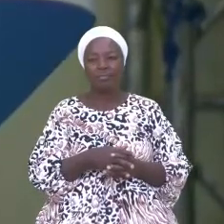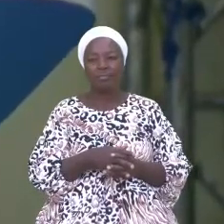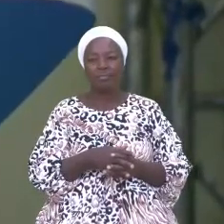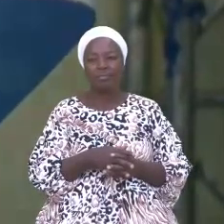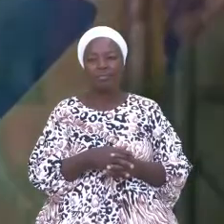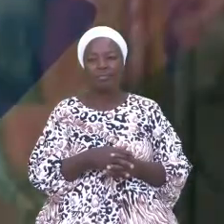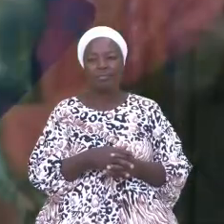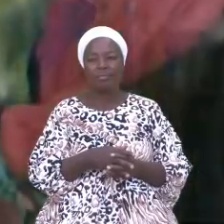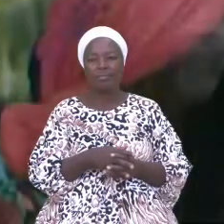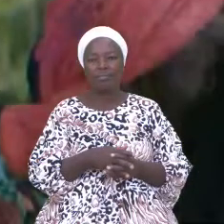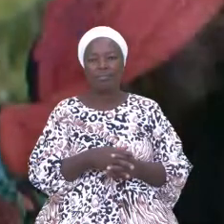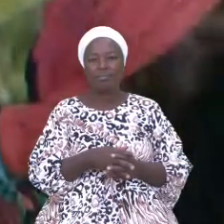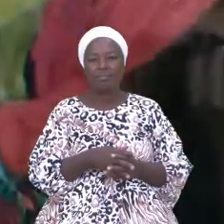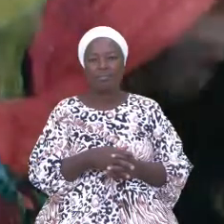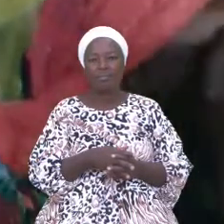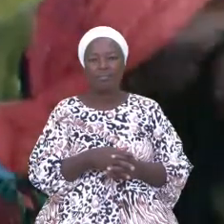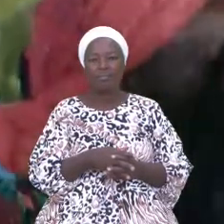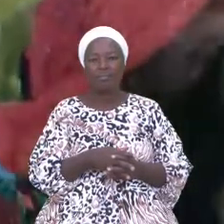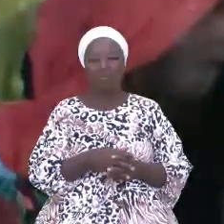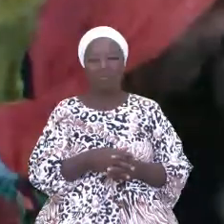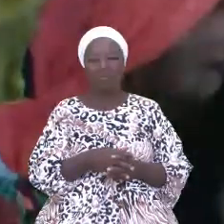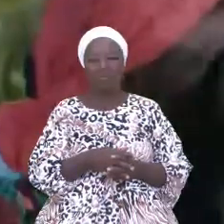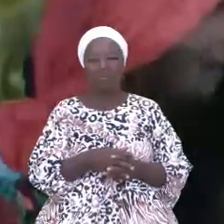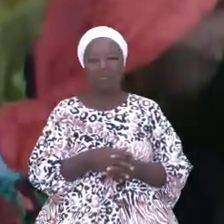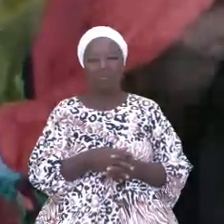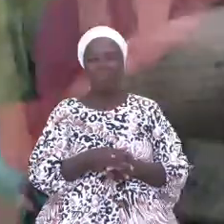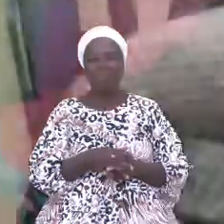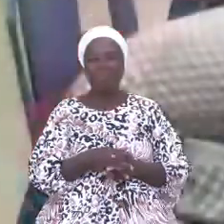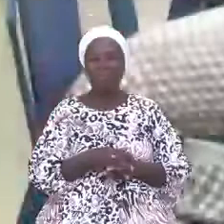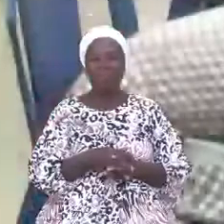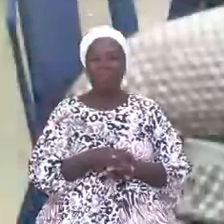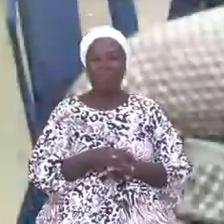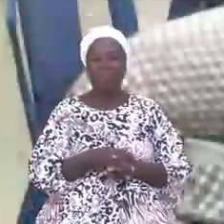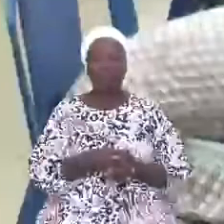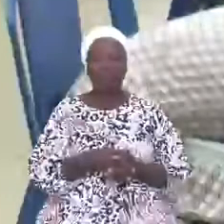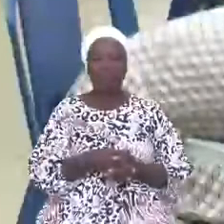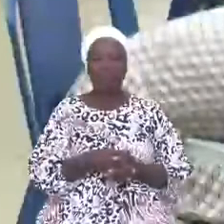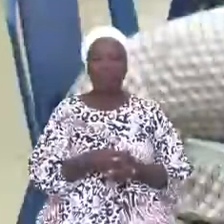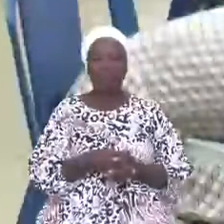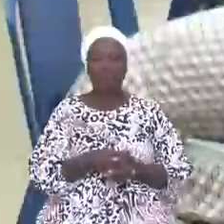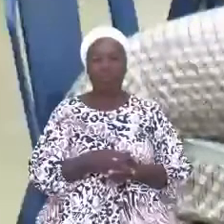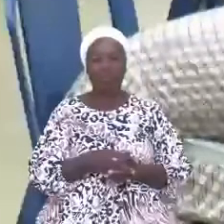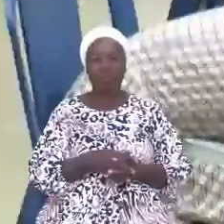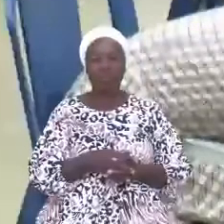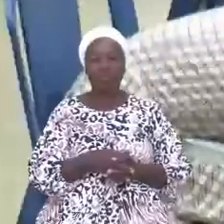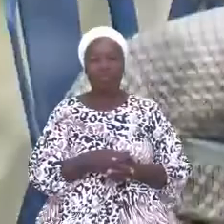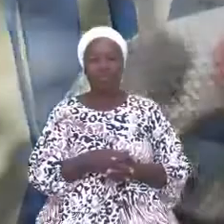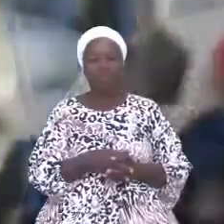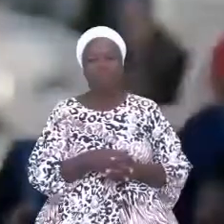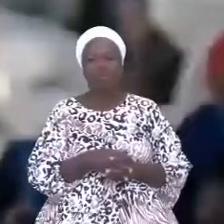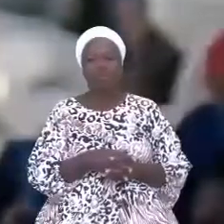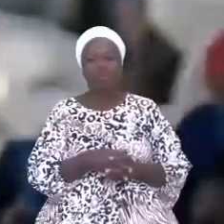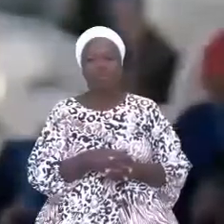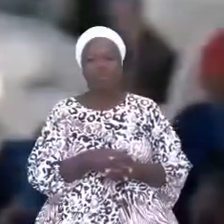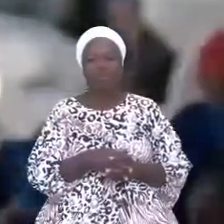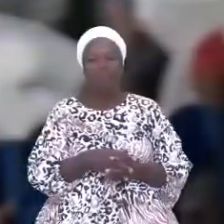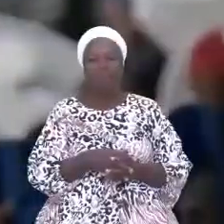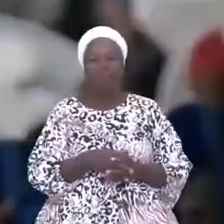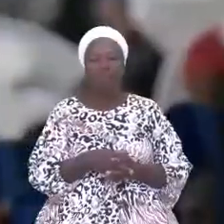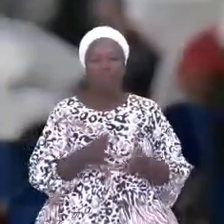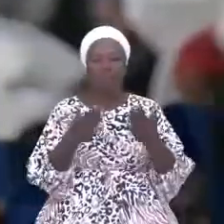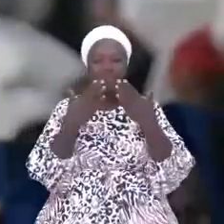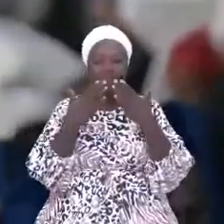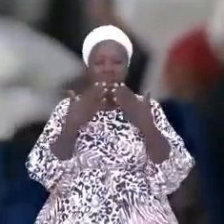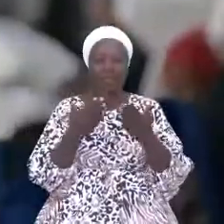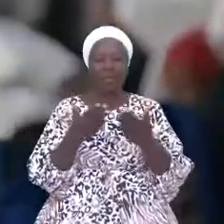also, in any part of the globe. Attend to the new converts. Thank you. I'm seeing flags at